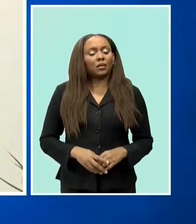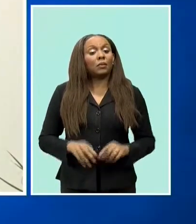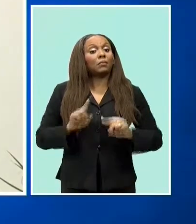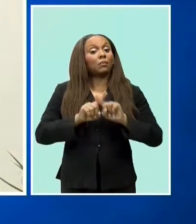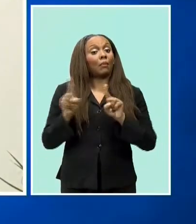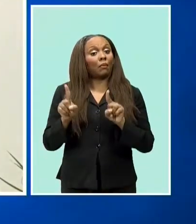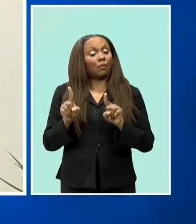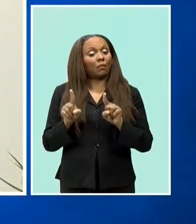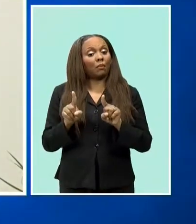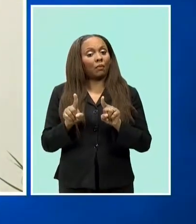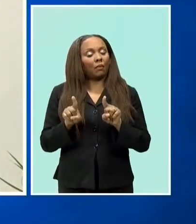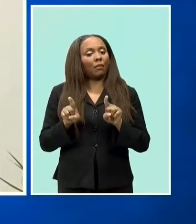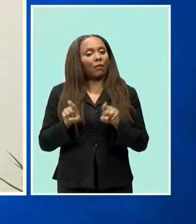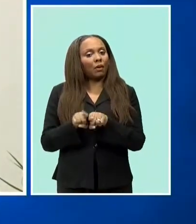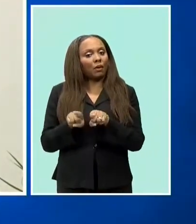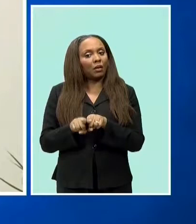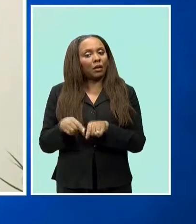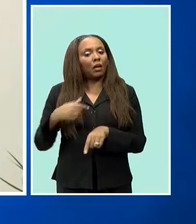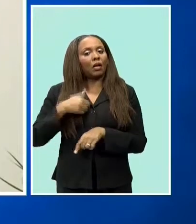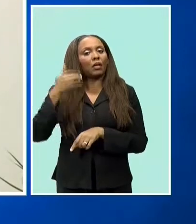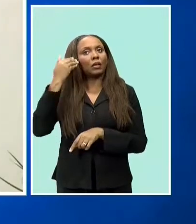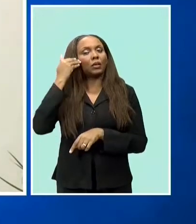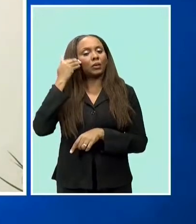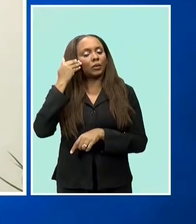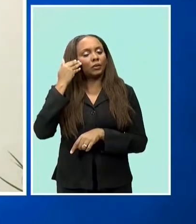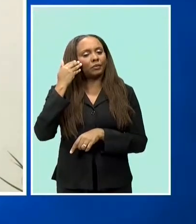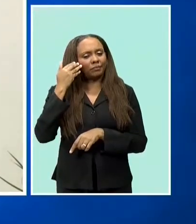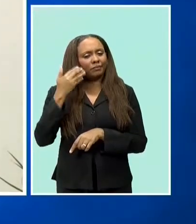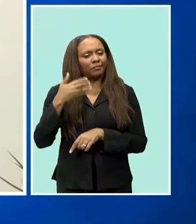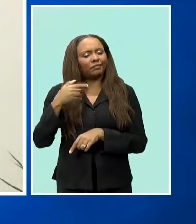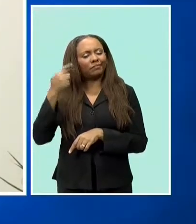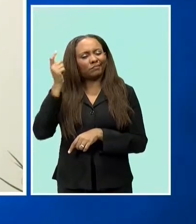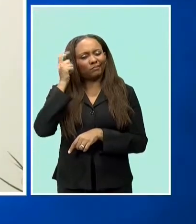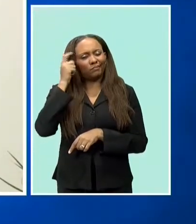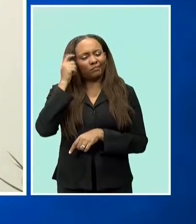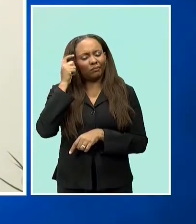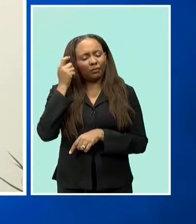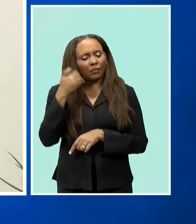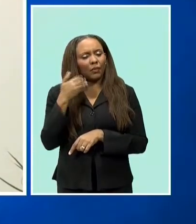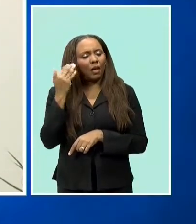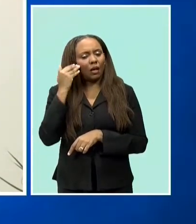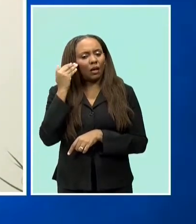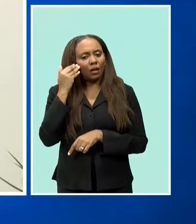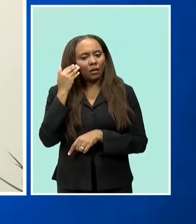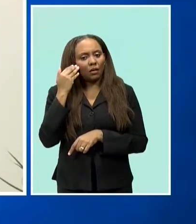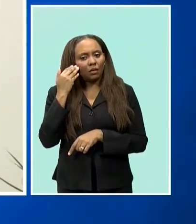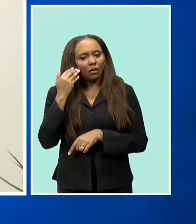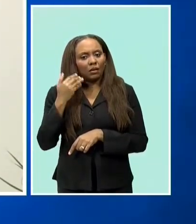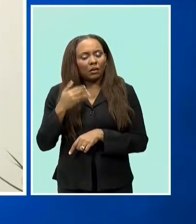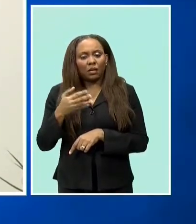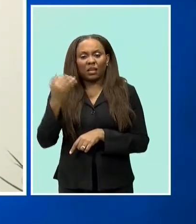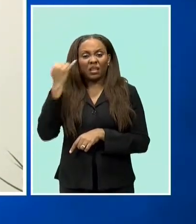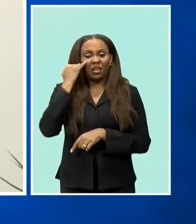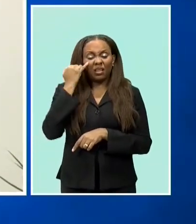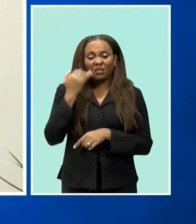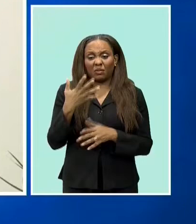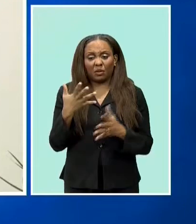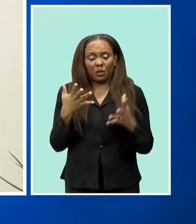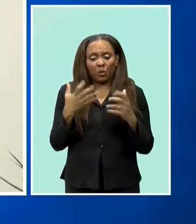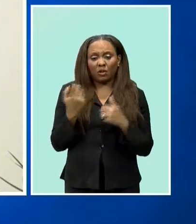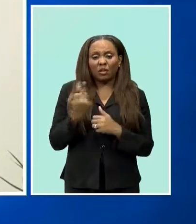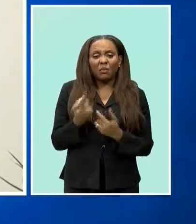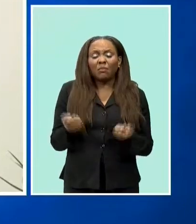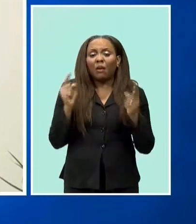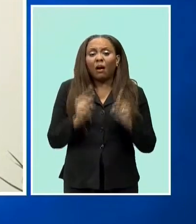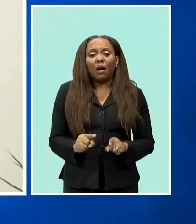I am sanguine enough and sensible enough to know that 2-3 days of antibiotics does not mean that